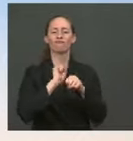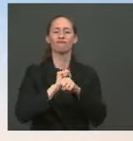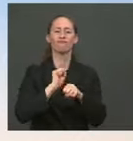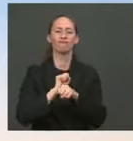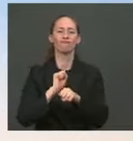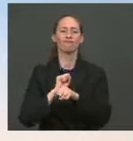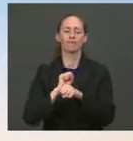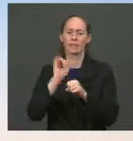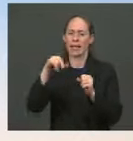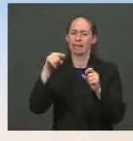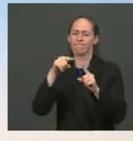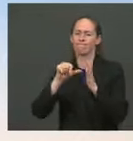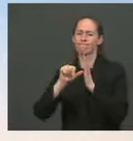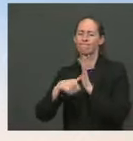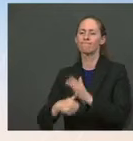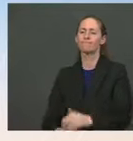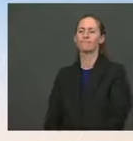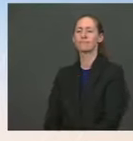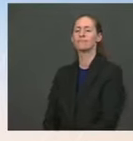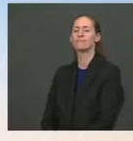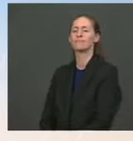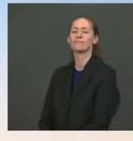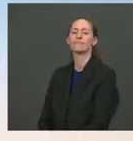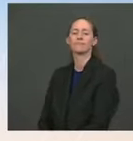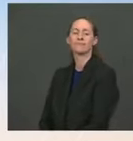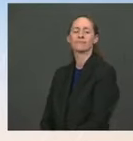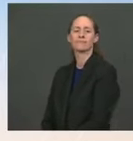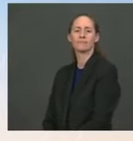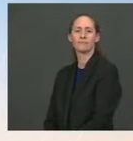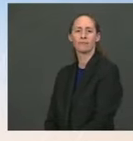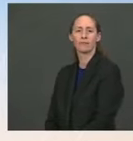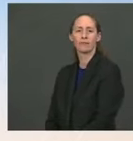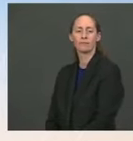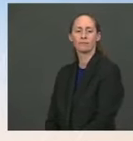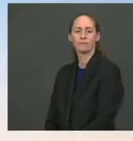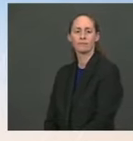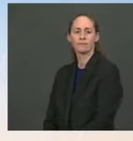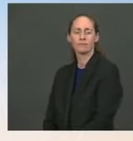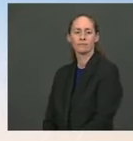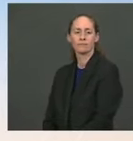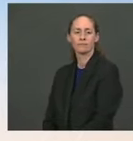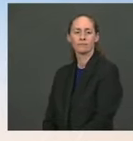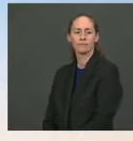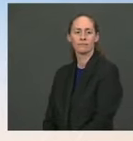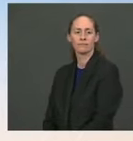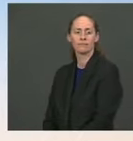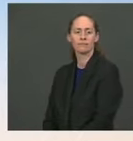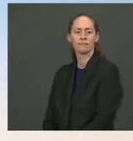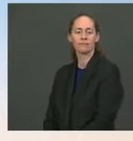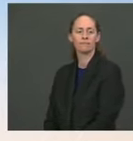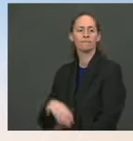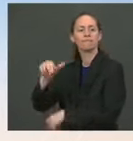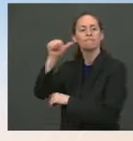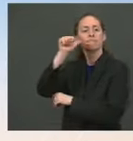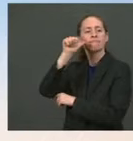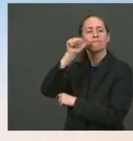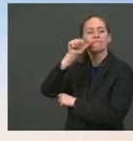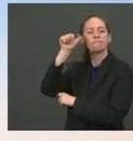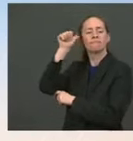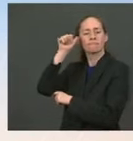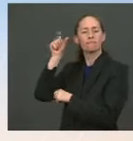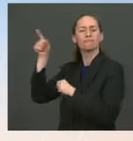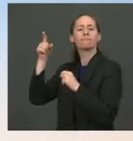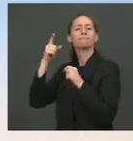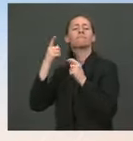as well. Good. Thank you, Karine. During that interview yesterday with the Cincinnati TV station, the